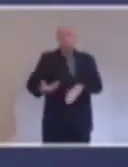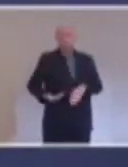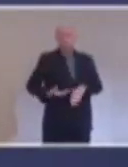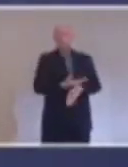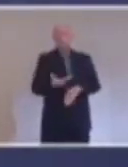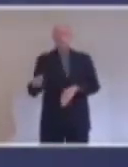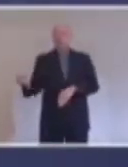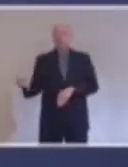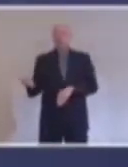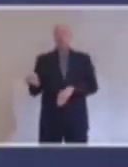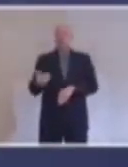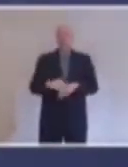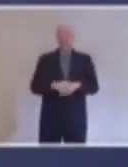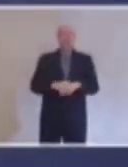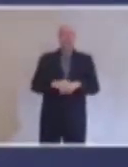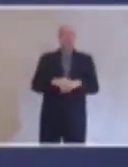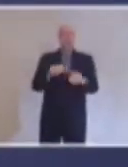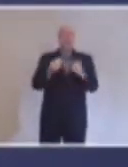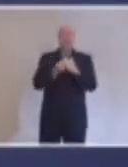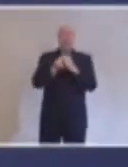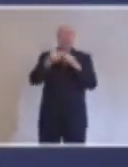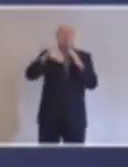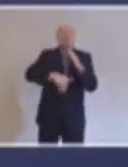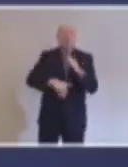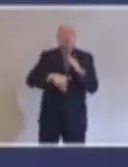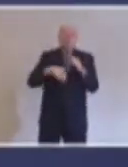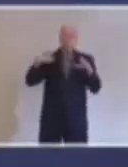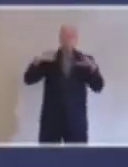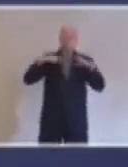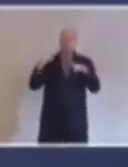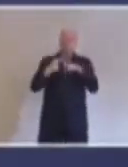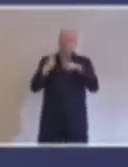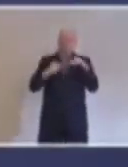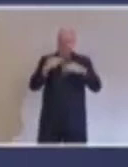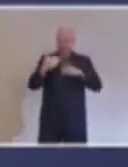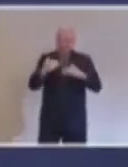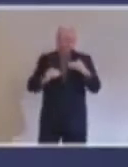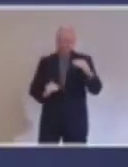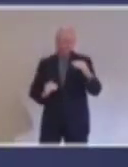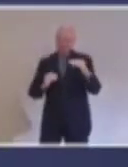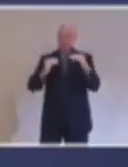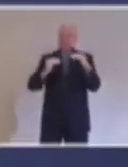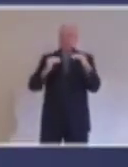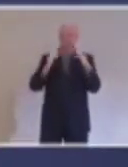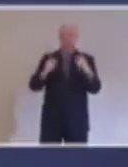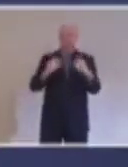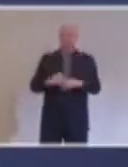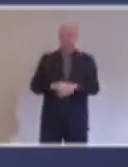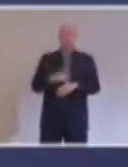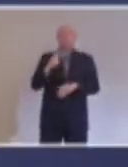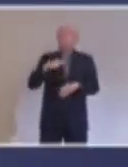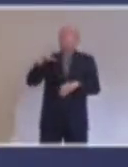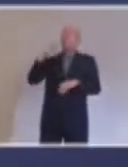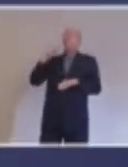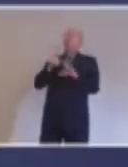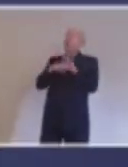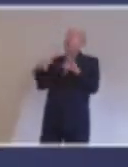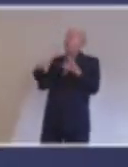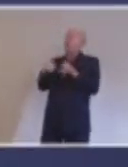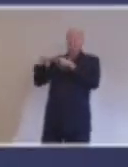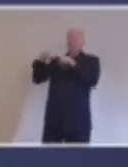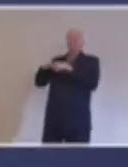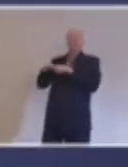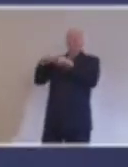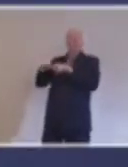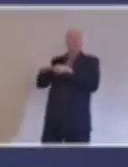the immediate economic fallout, but because after 12 years of relative anemia, we need to lift